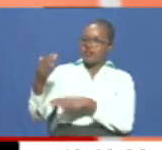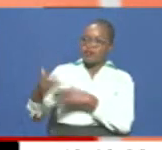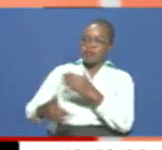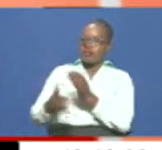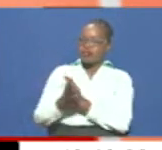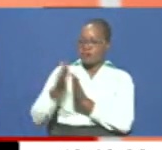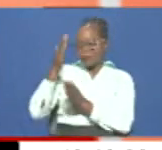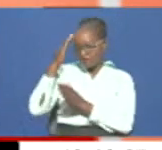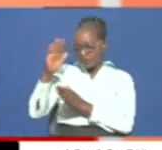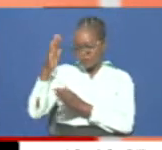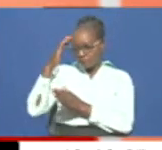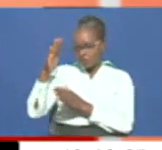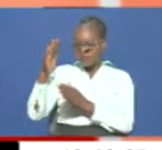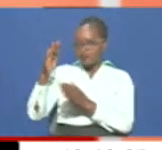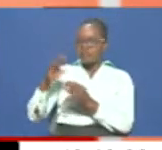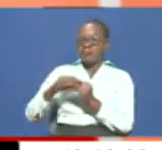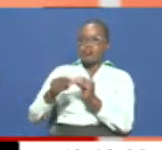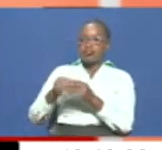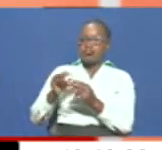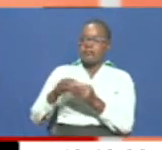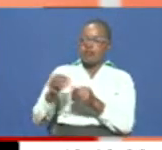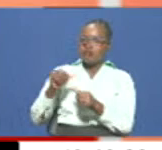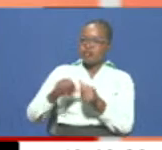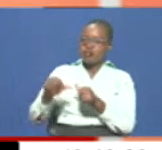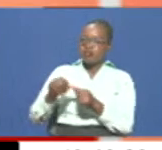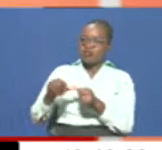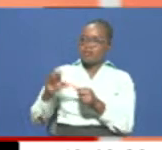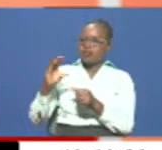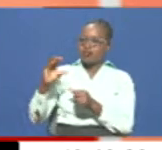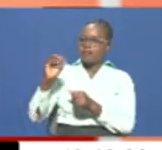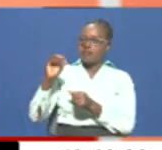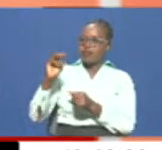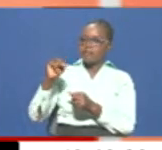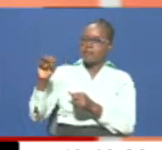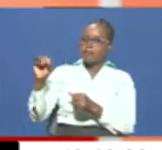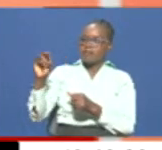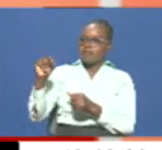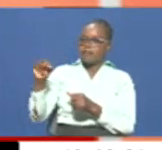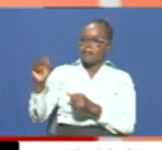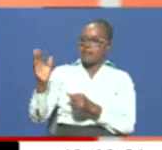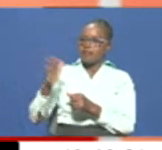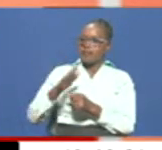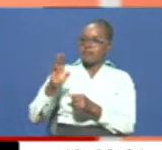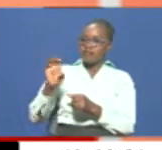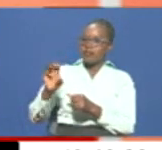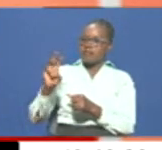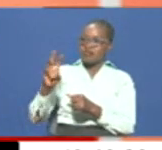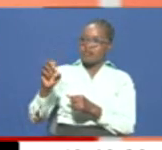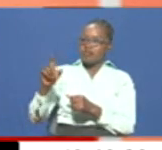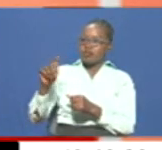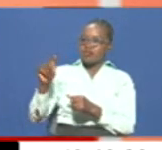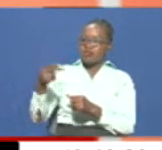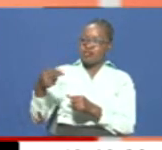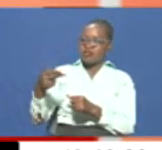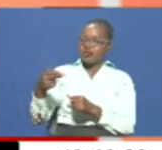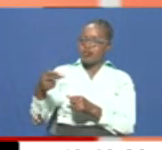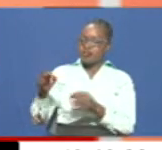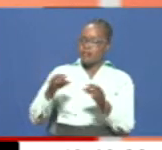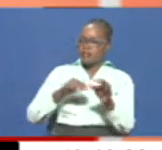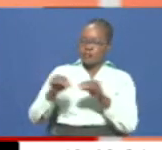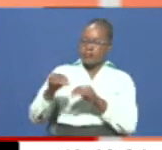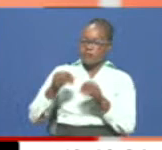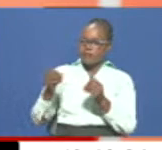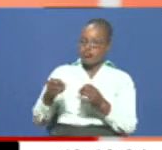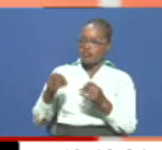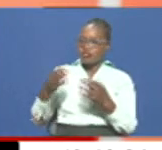awareness. Create awareness about the Commonwealth. Commonwealth is a movement. A lot of people, and I need to mention this, that is not just